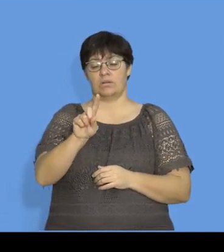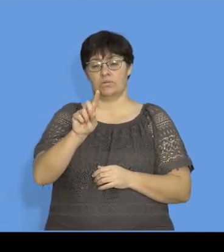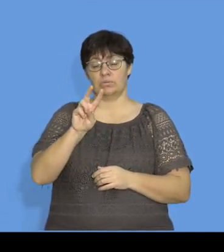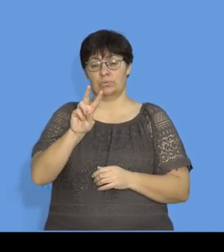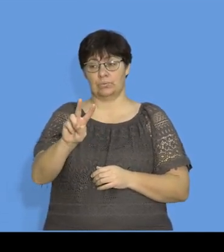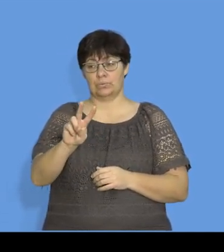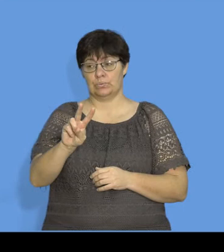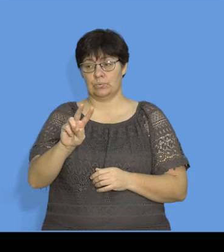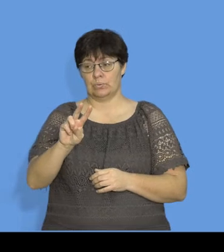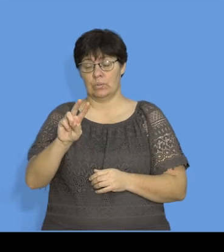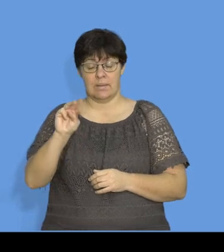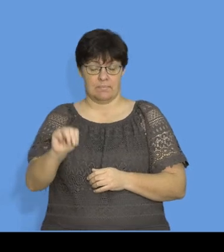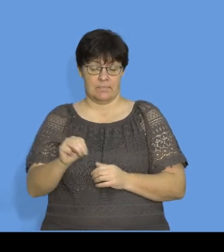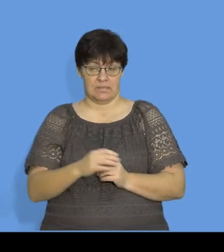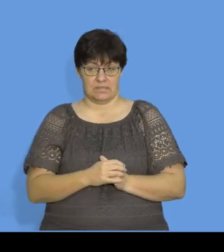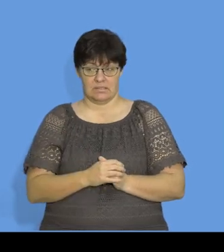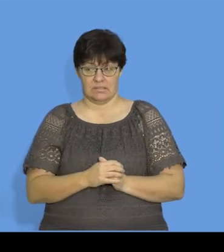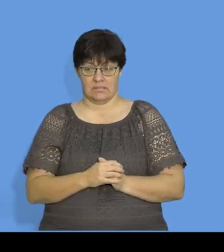112.